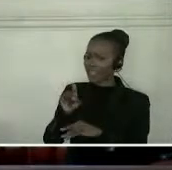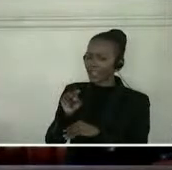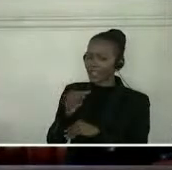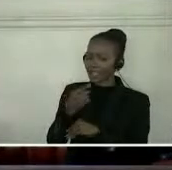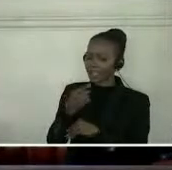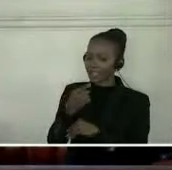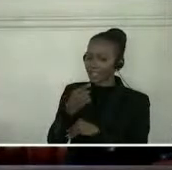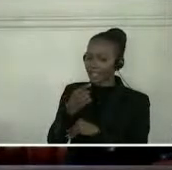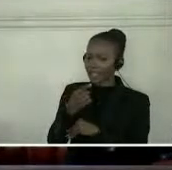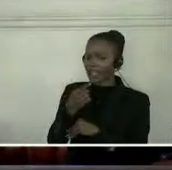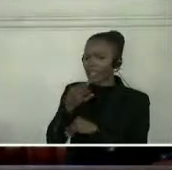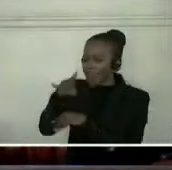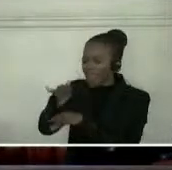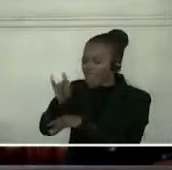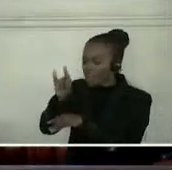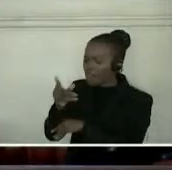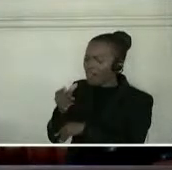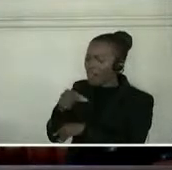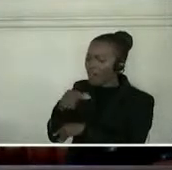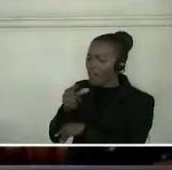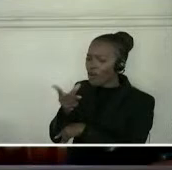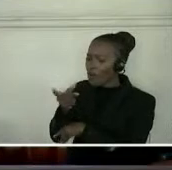will be the anime